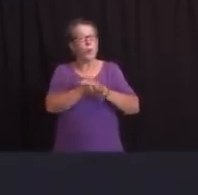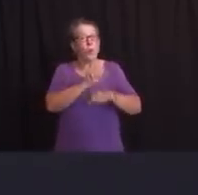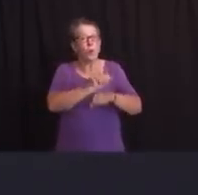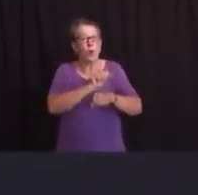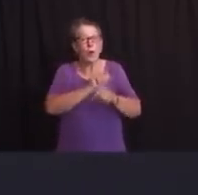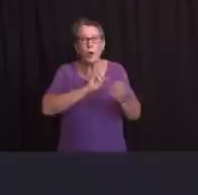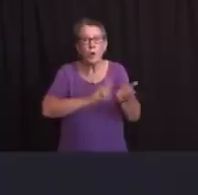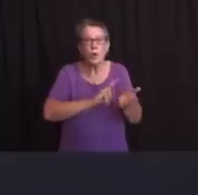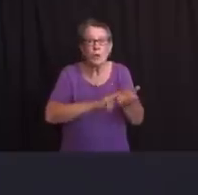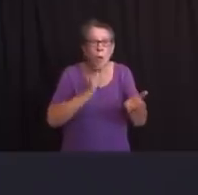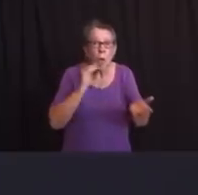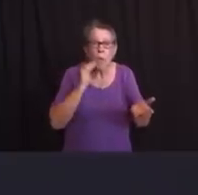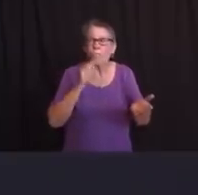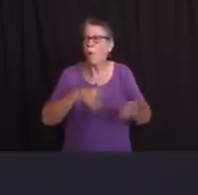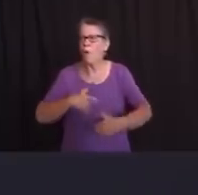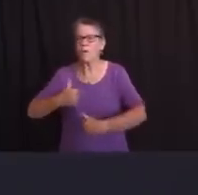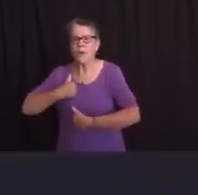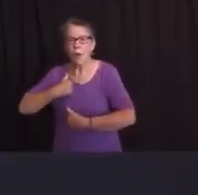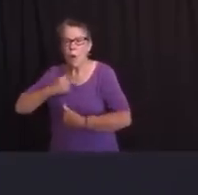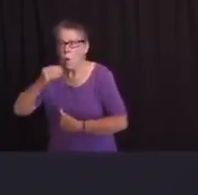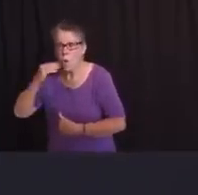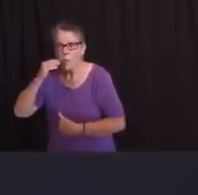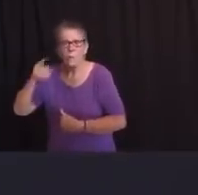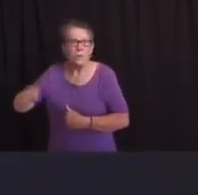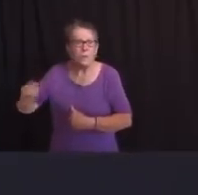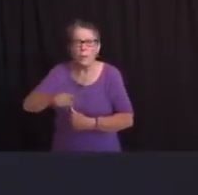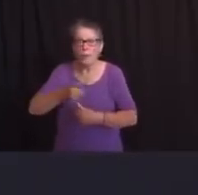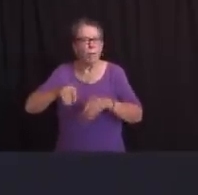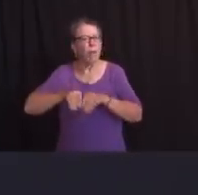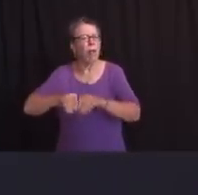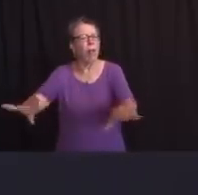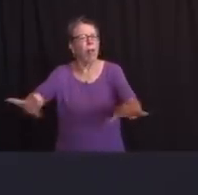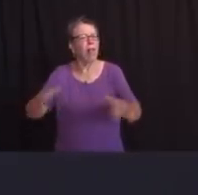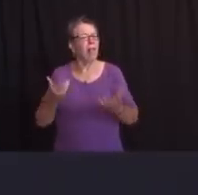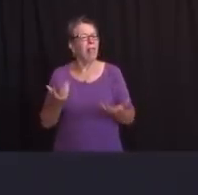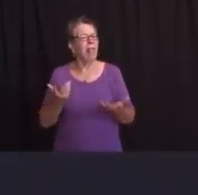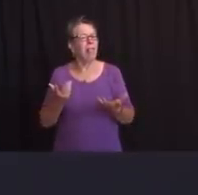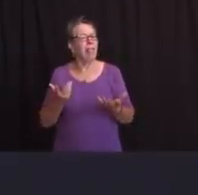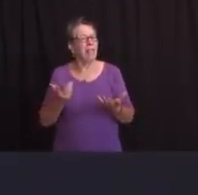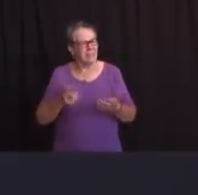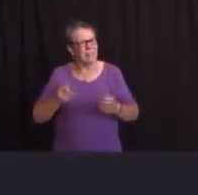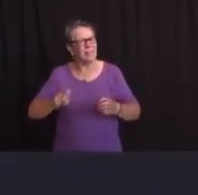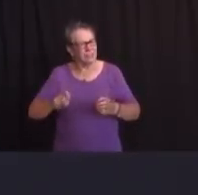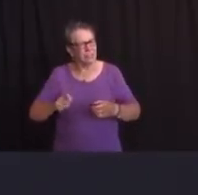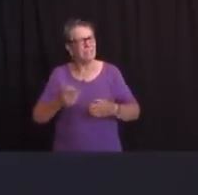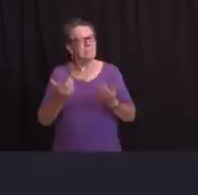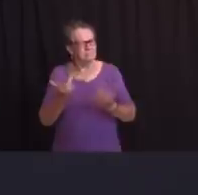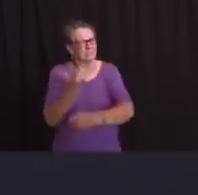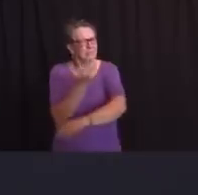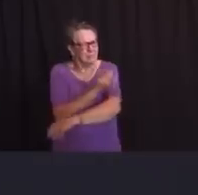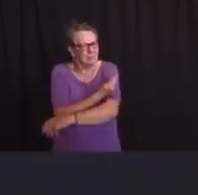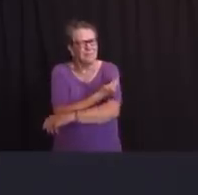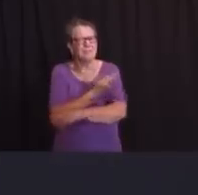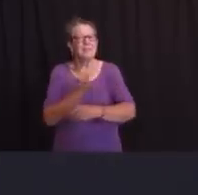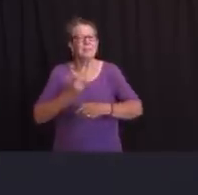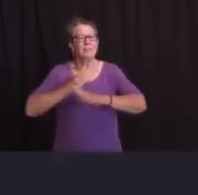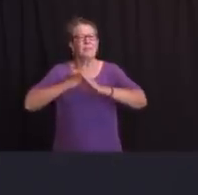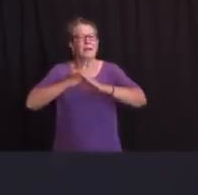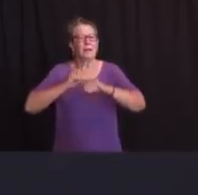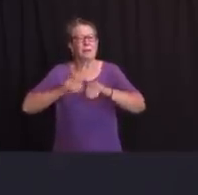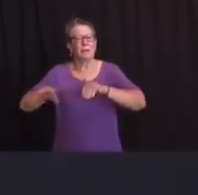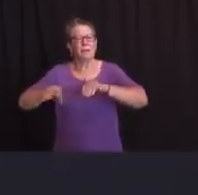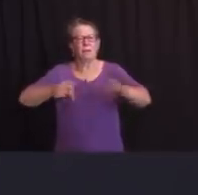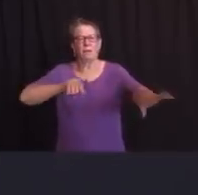experienced over the past 18 months, do not want to expose those they care for to any